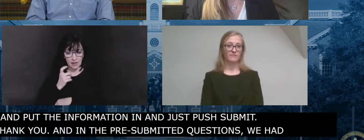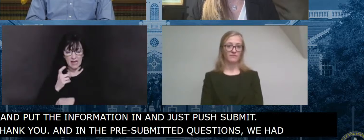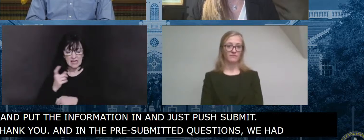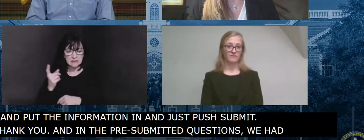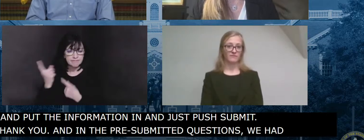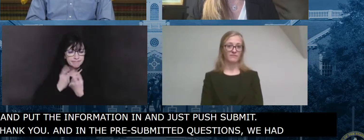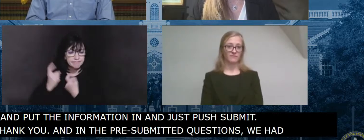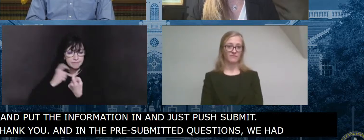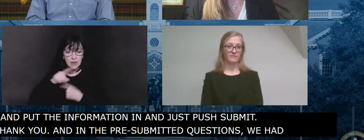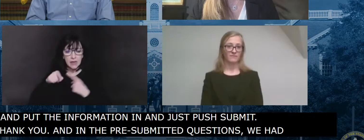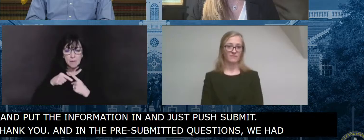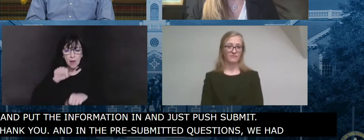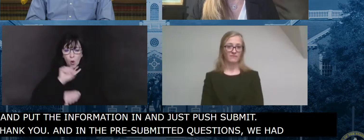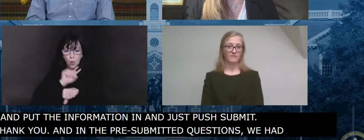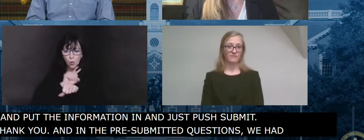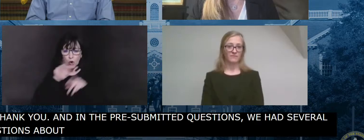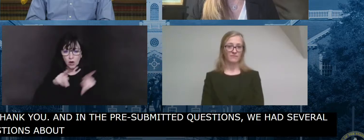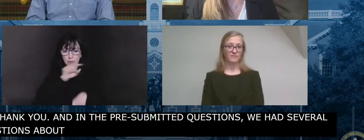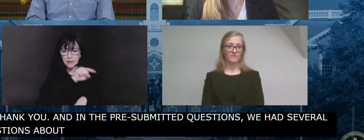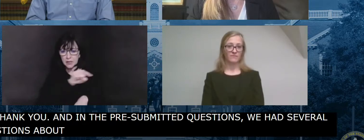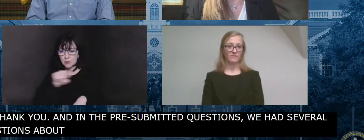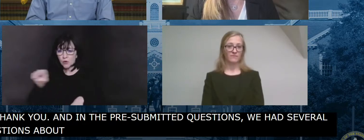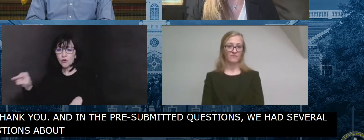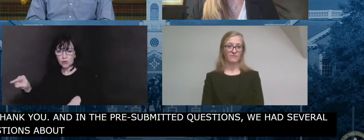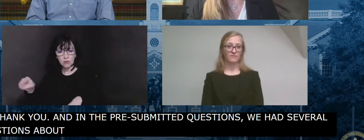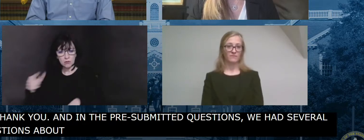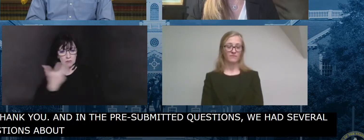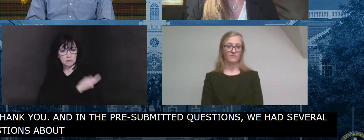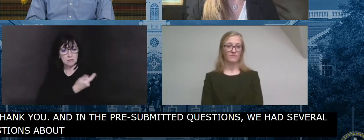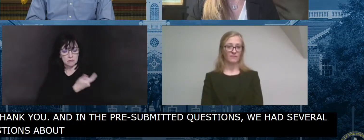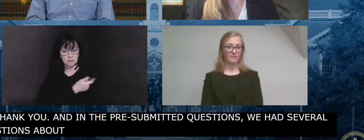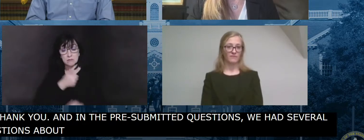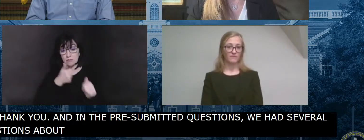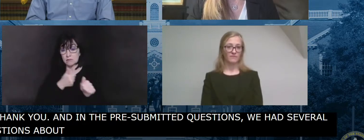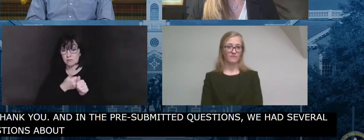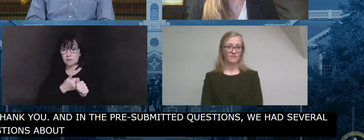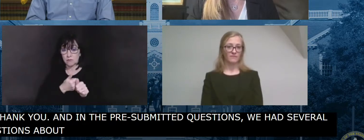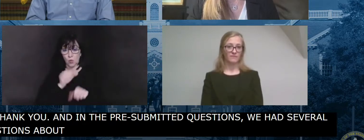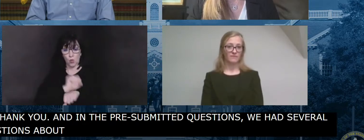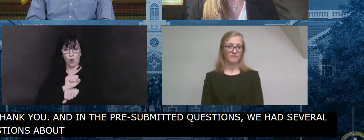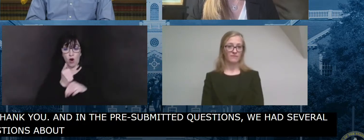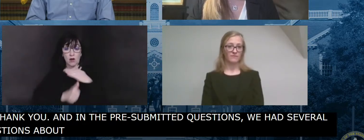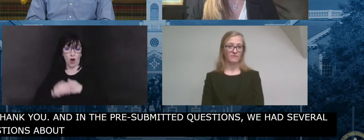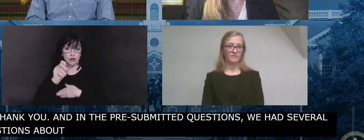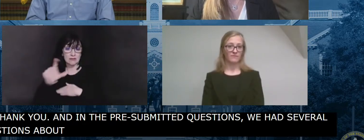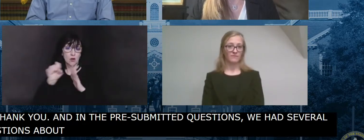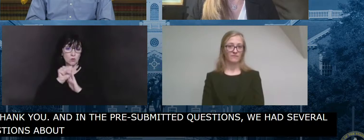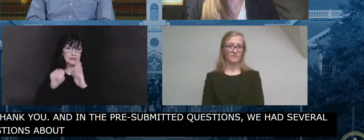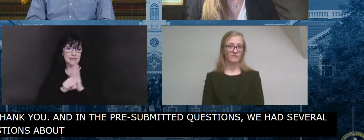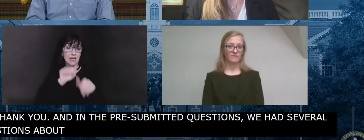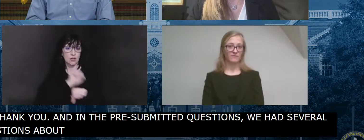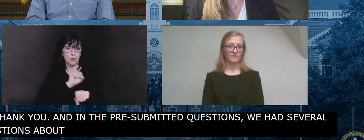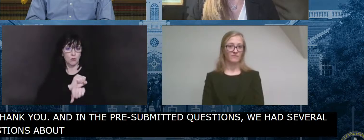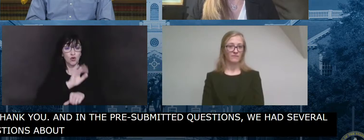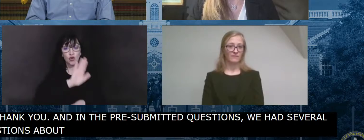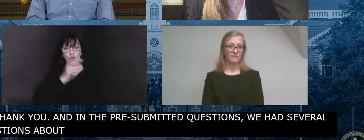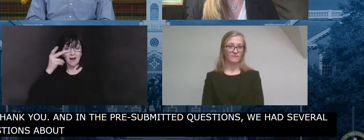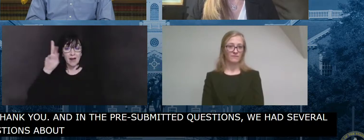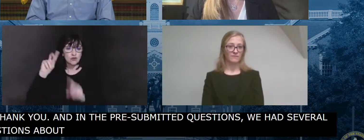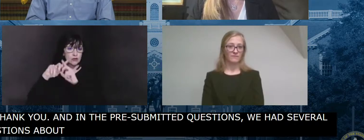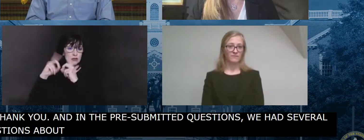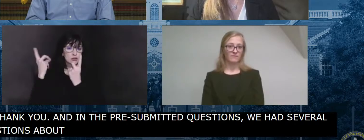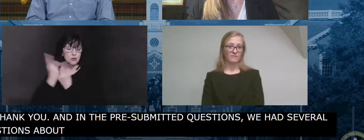workforce vaccinations. Christy asks, as a Delaware state employee who has been told by their HR department that they